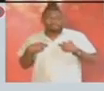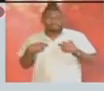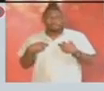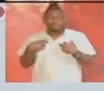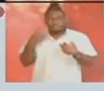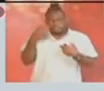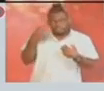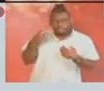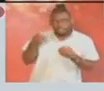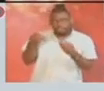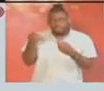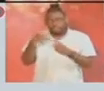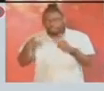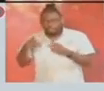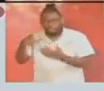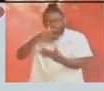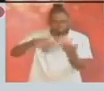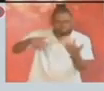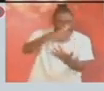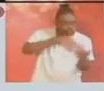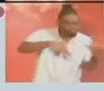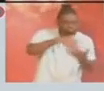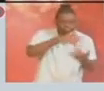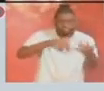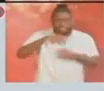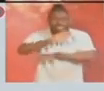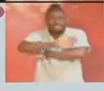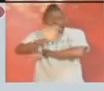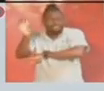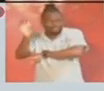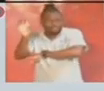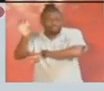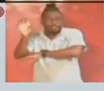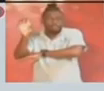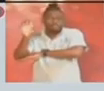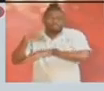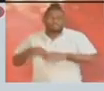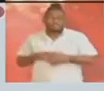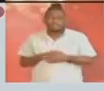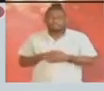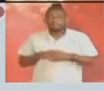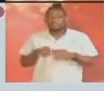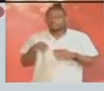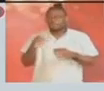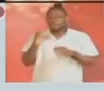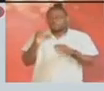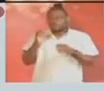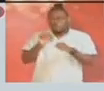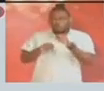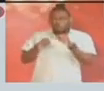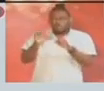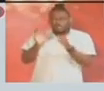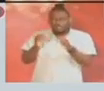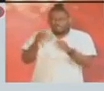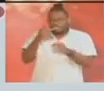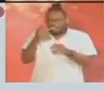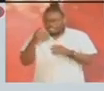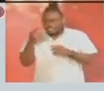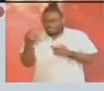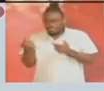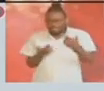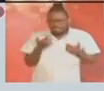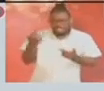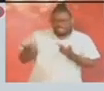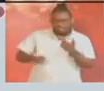we will have another surge 2 weeks from now on top of our Easter surge. So our hospital